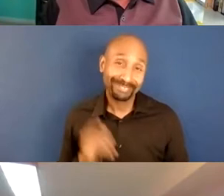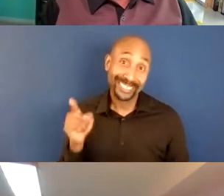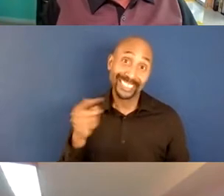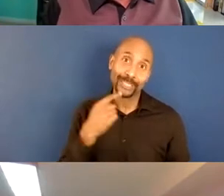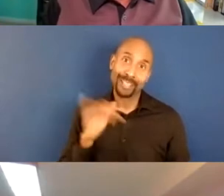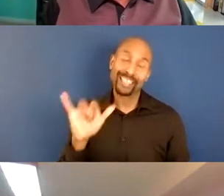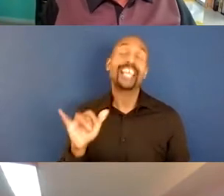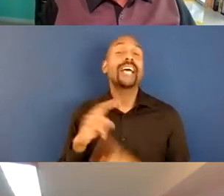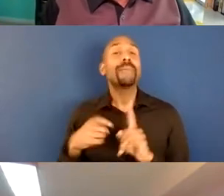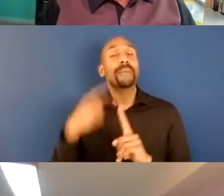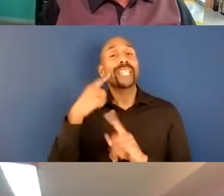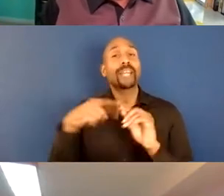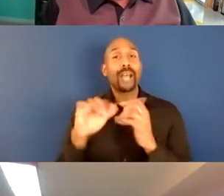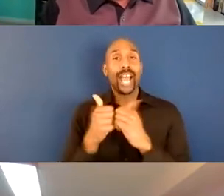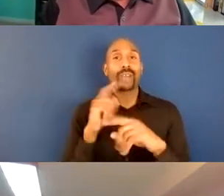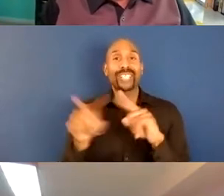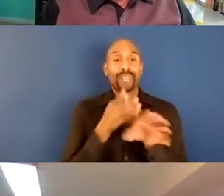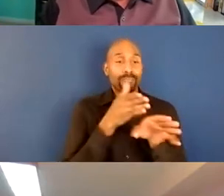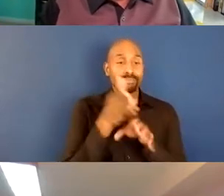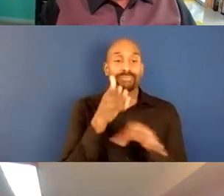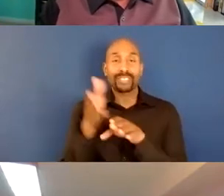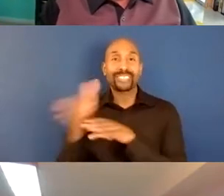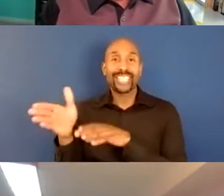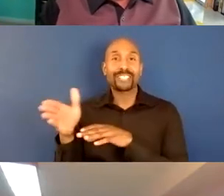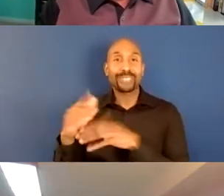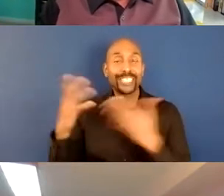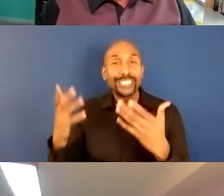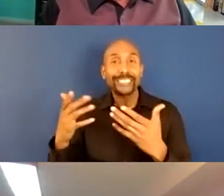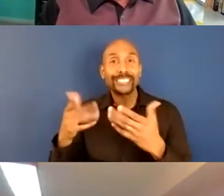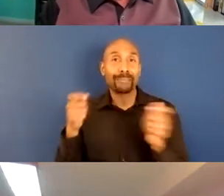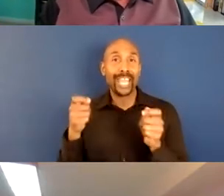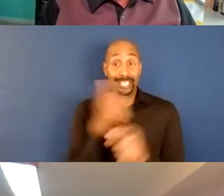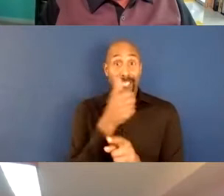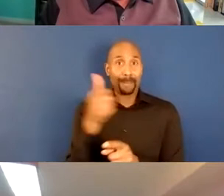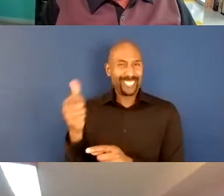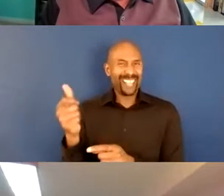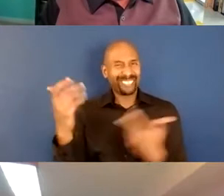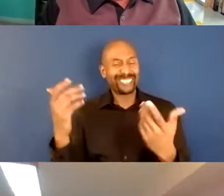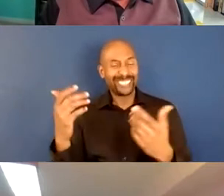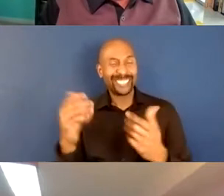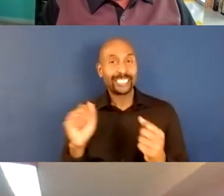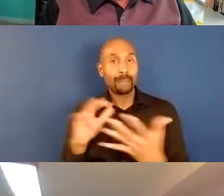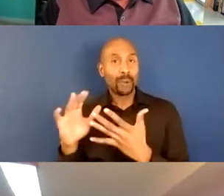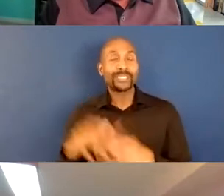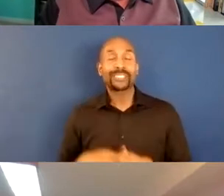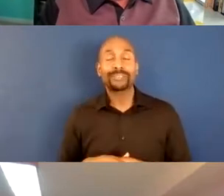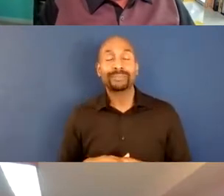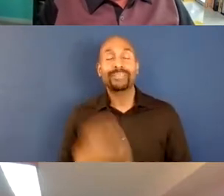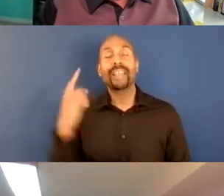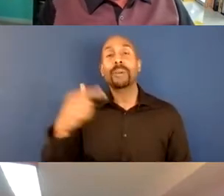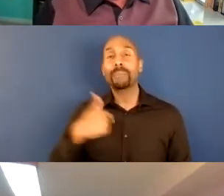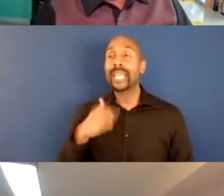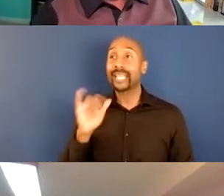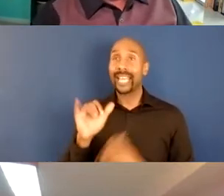different disciplines conduct themselves. And so, you know, for me, it was entry